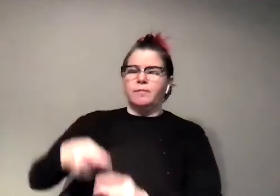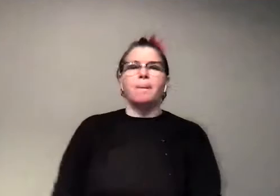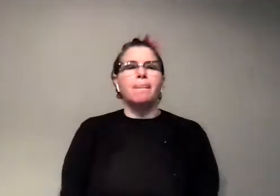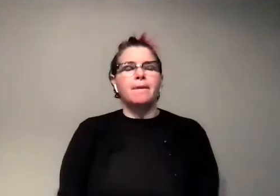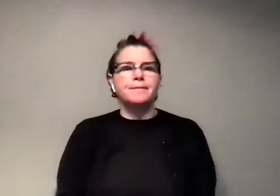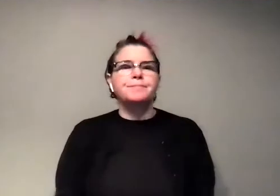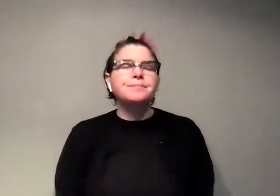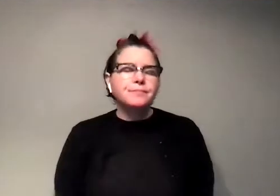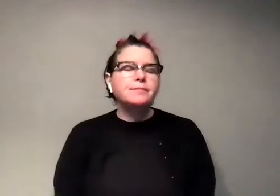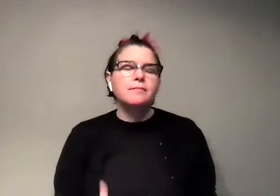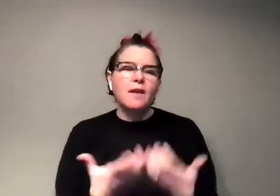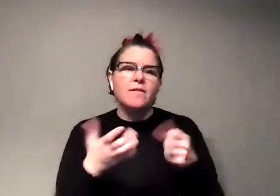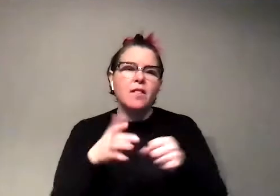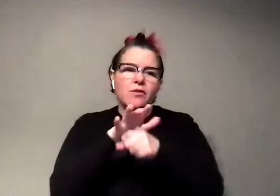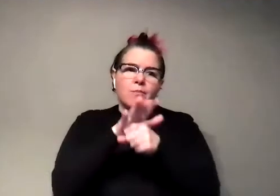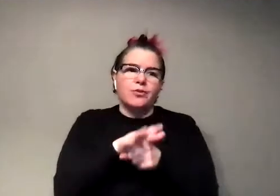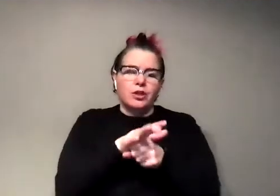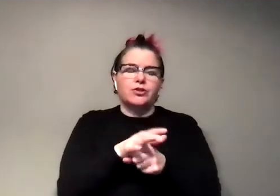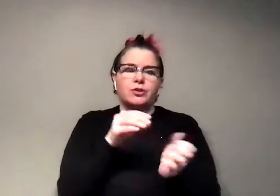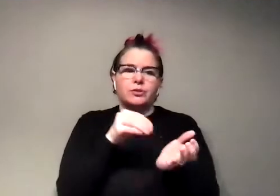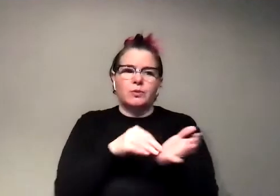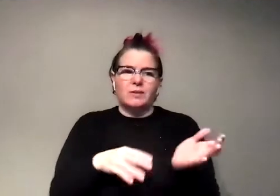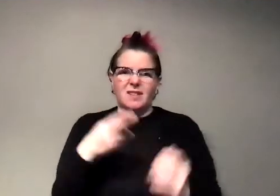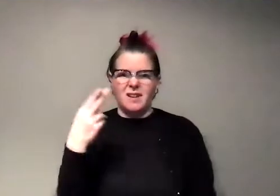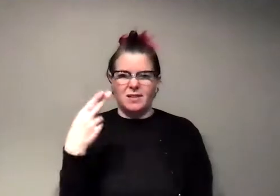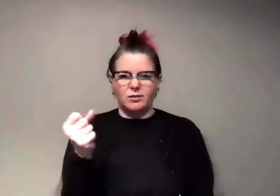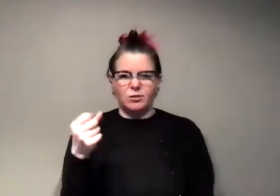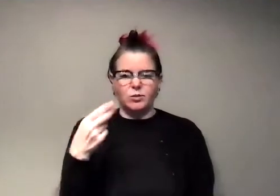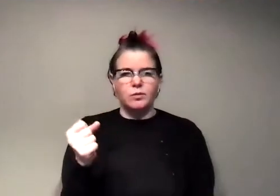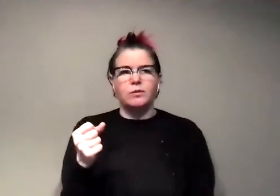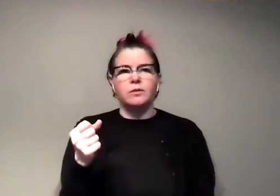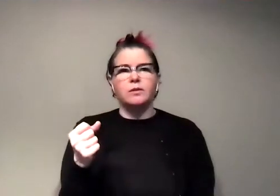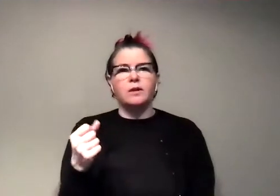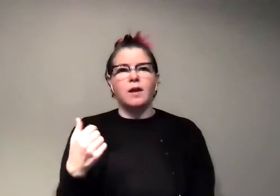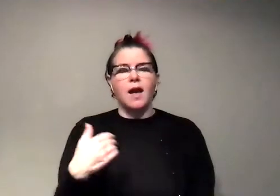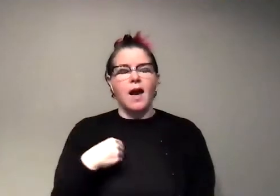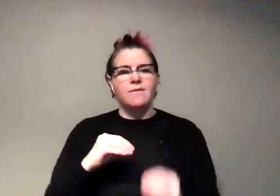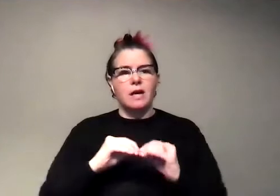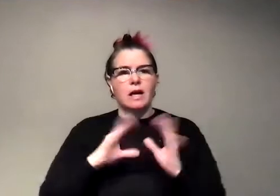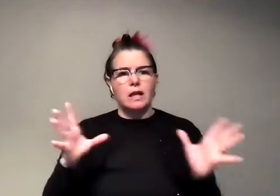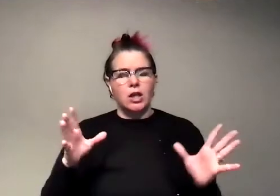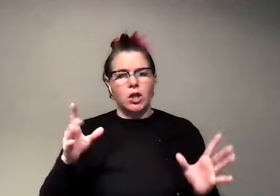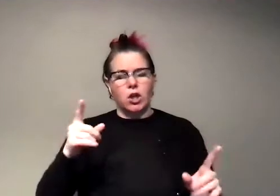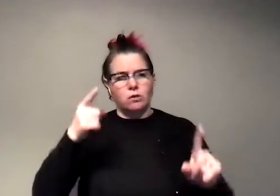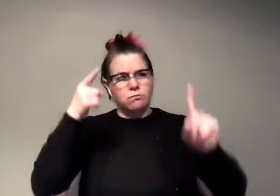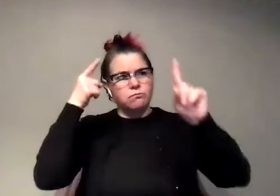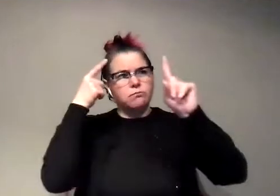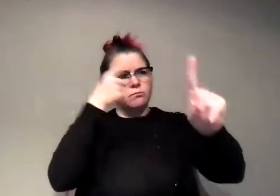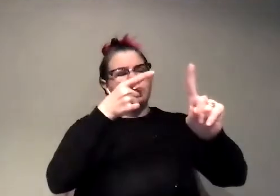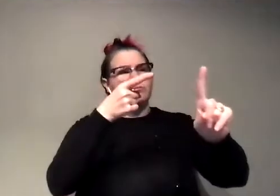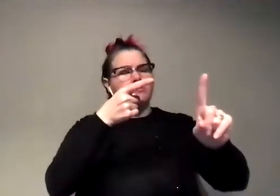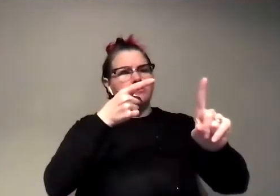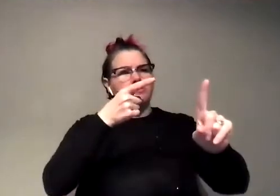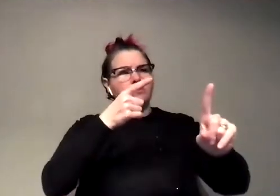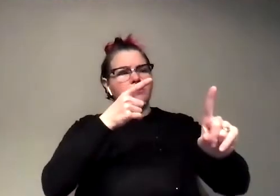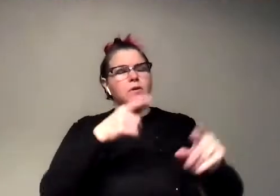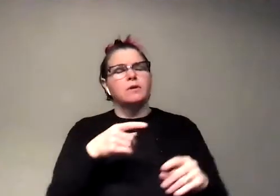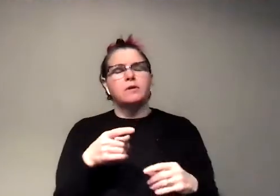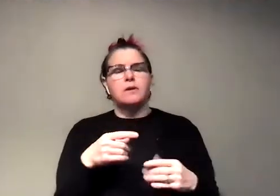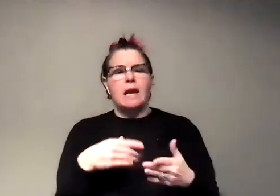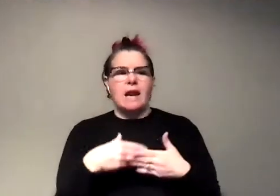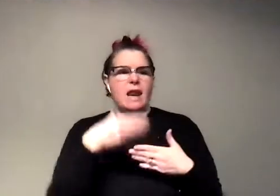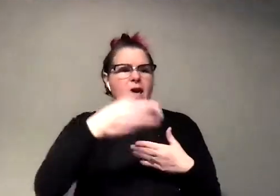lot of pressure on kids in high school to like have a very clear idea of what they're going to do either next or for